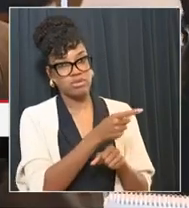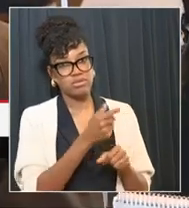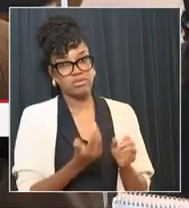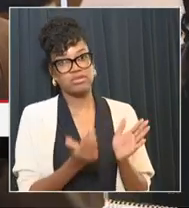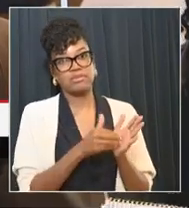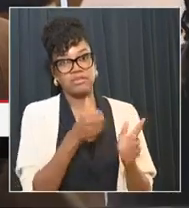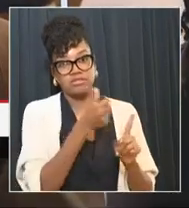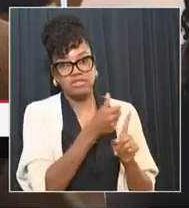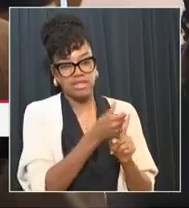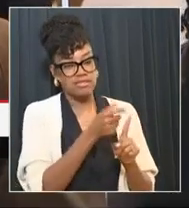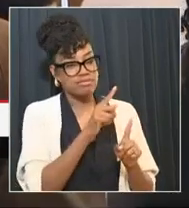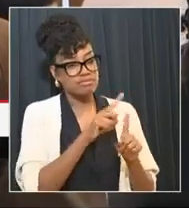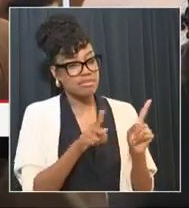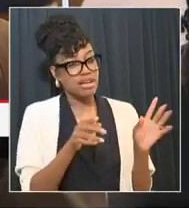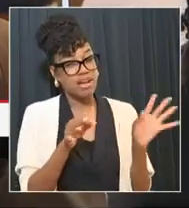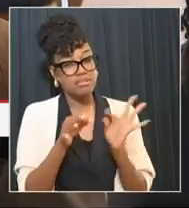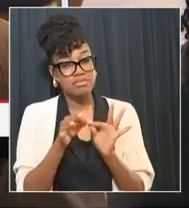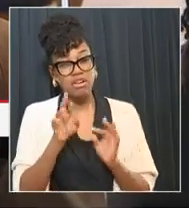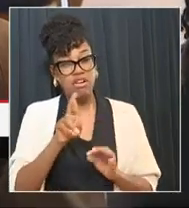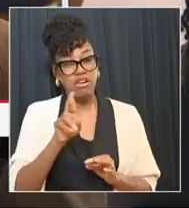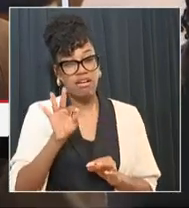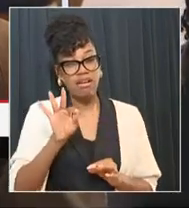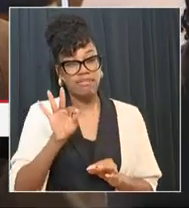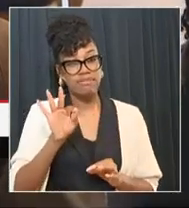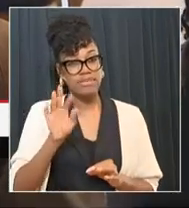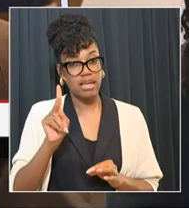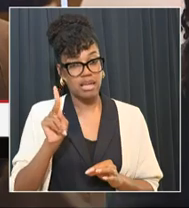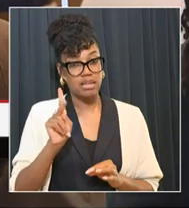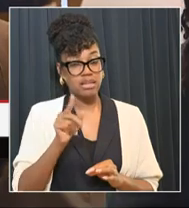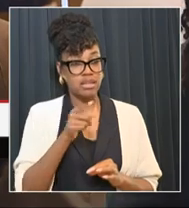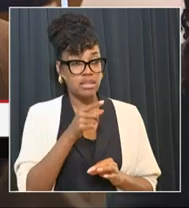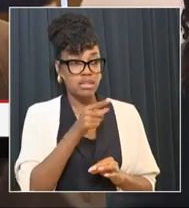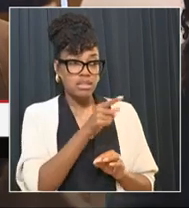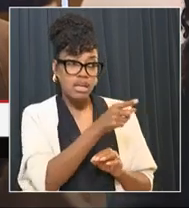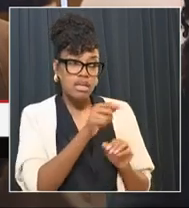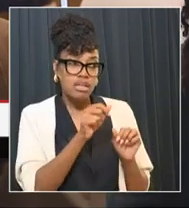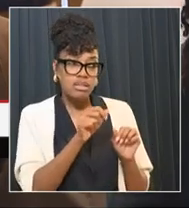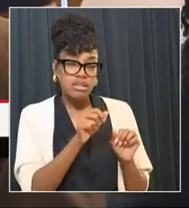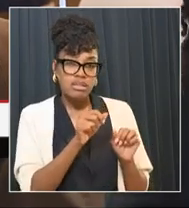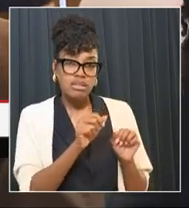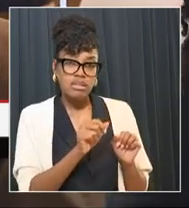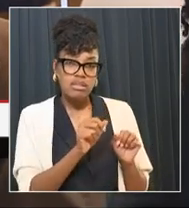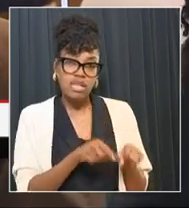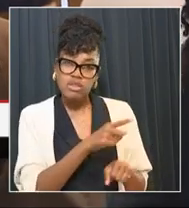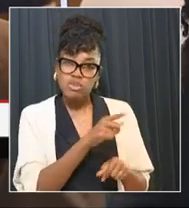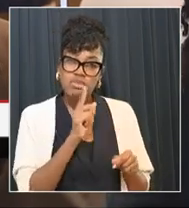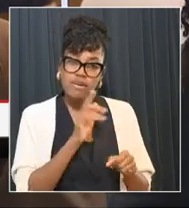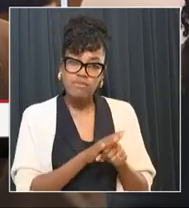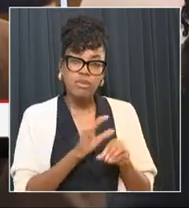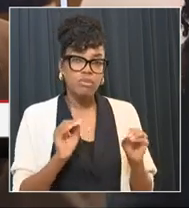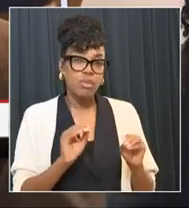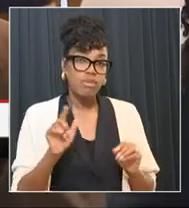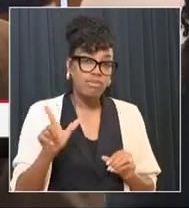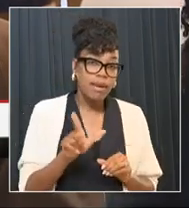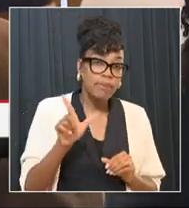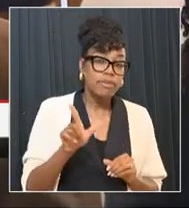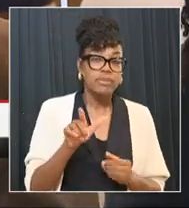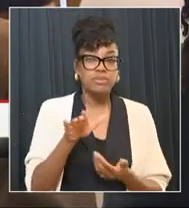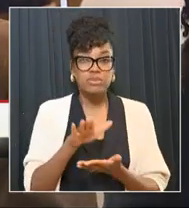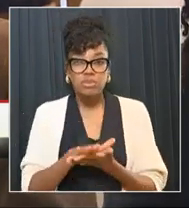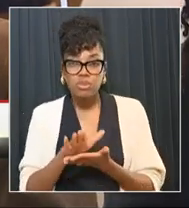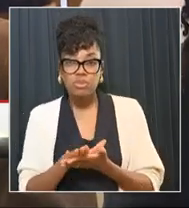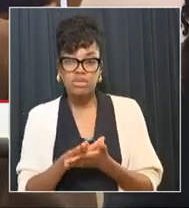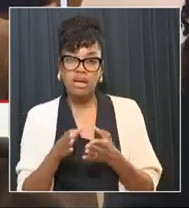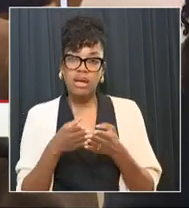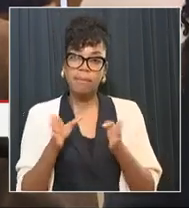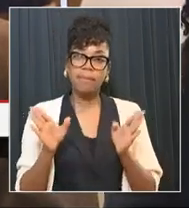Stadium, can you confirm no library, schools, or other public rec centers, the timelines were